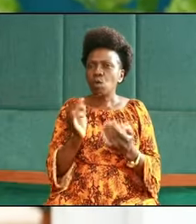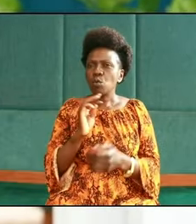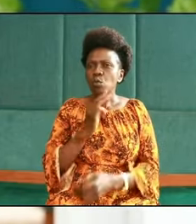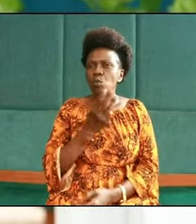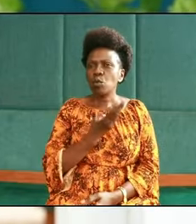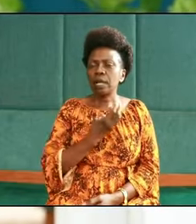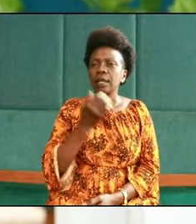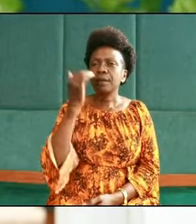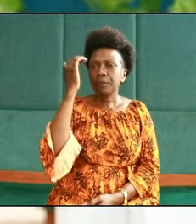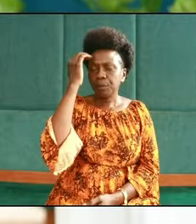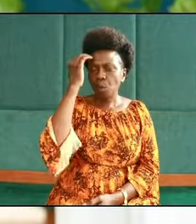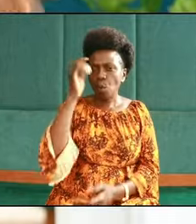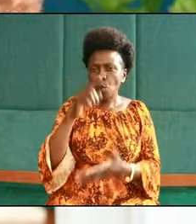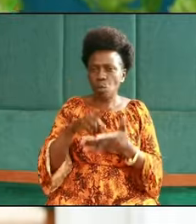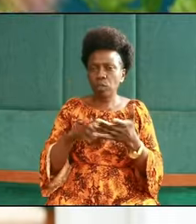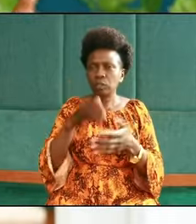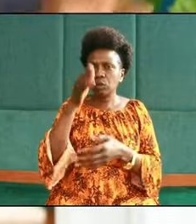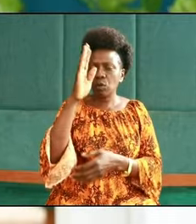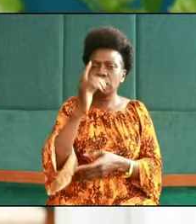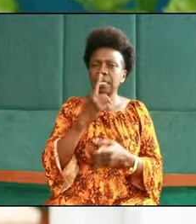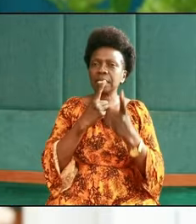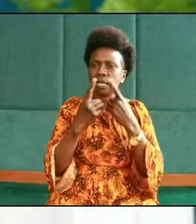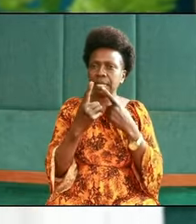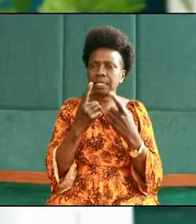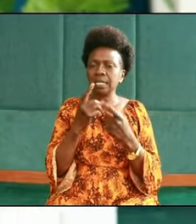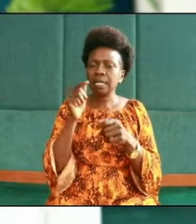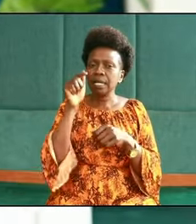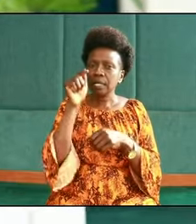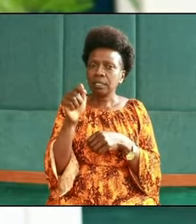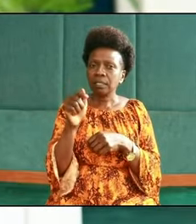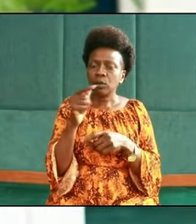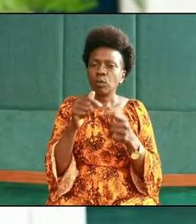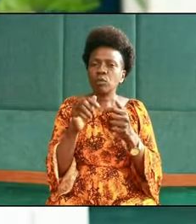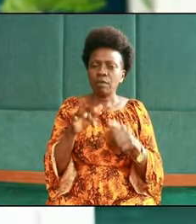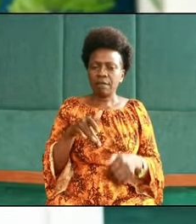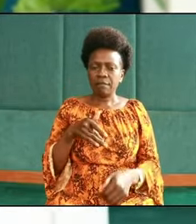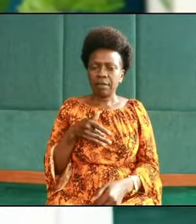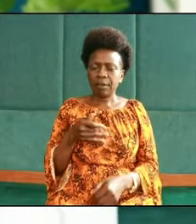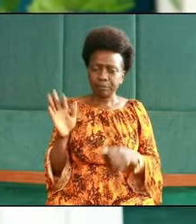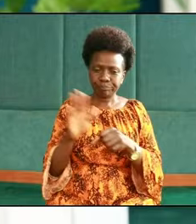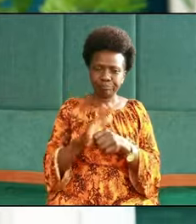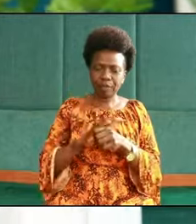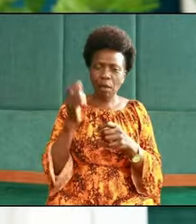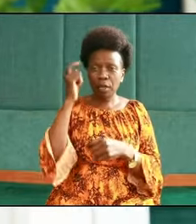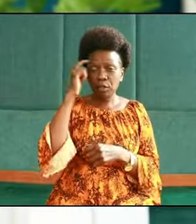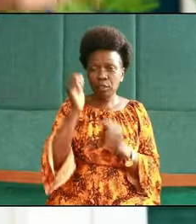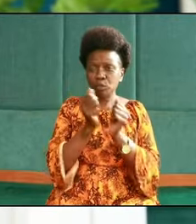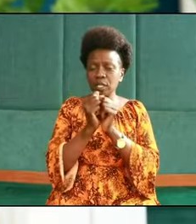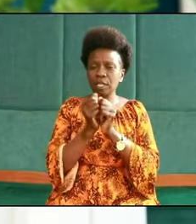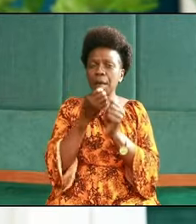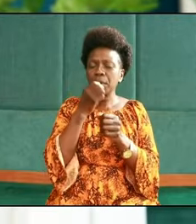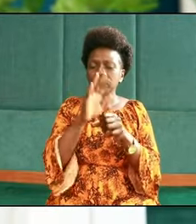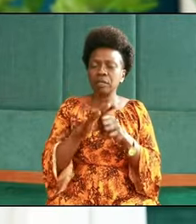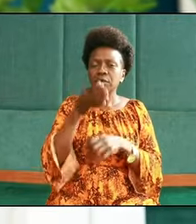we know what God says, that when we fill our thoughts with the